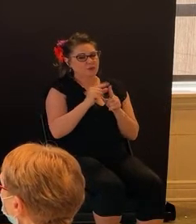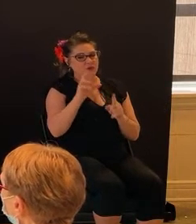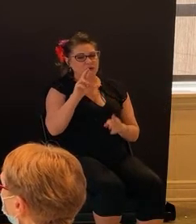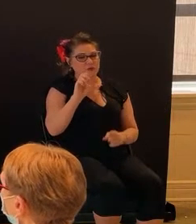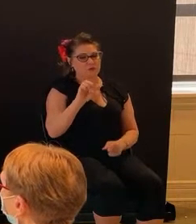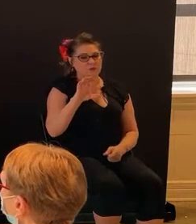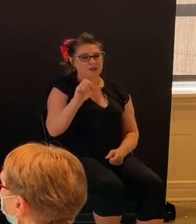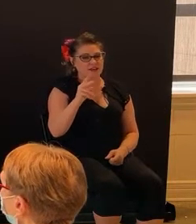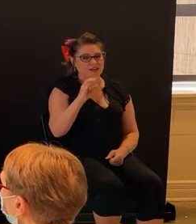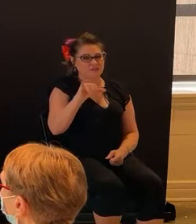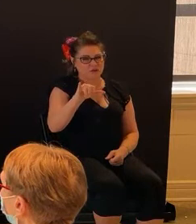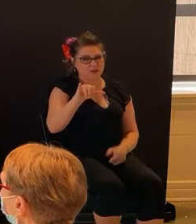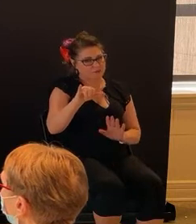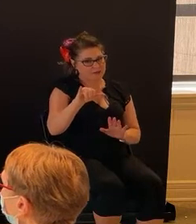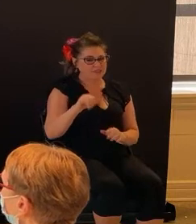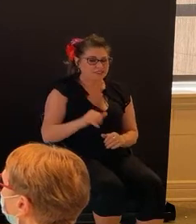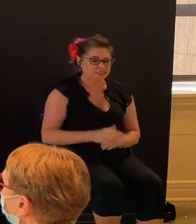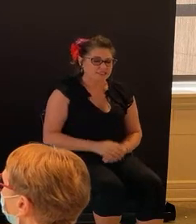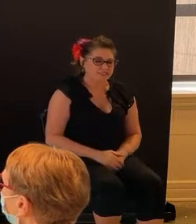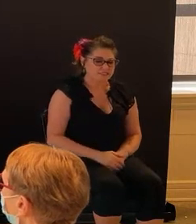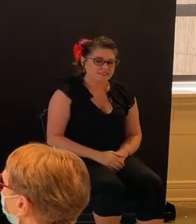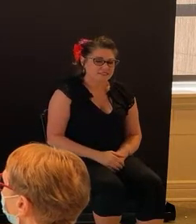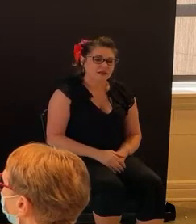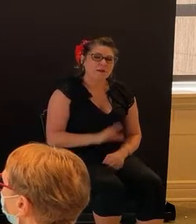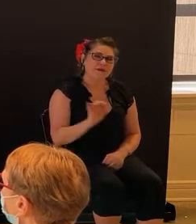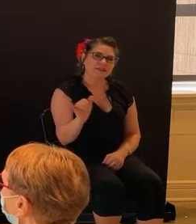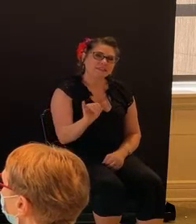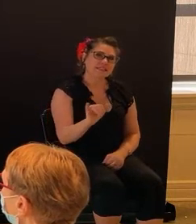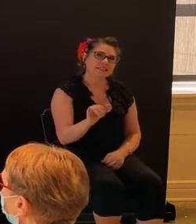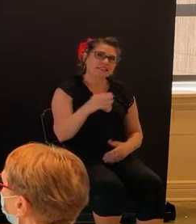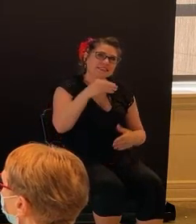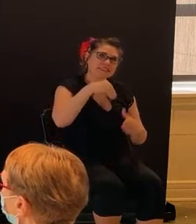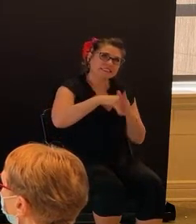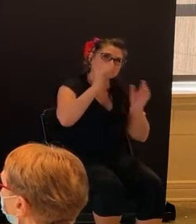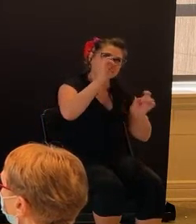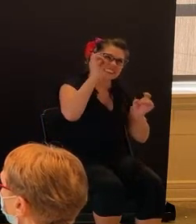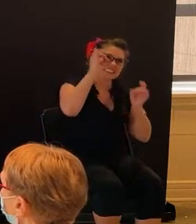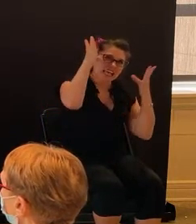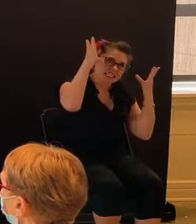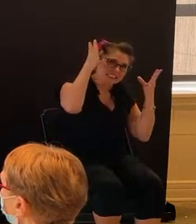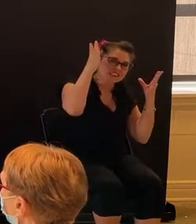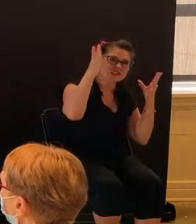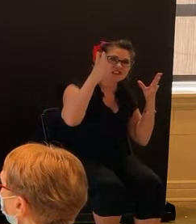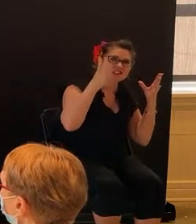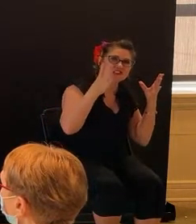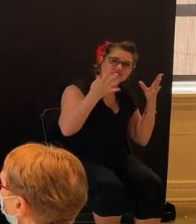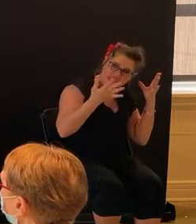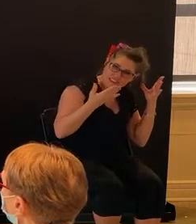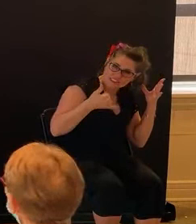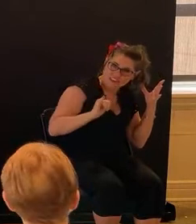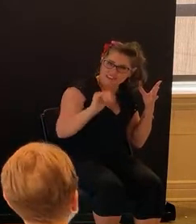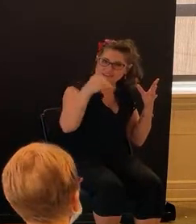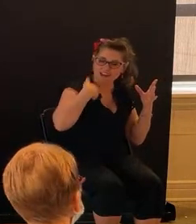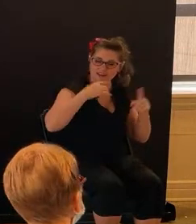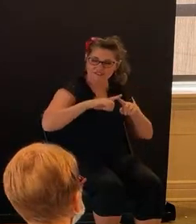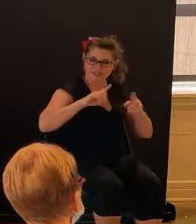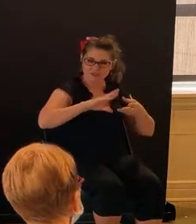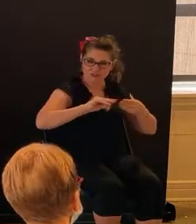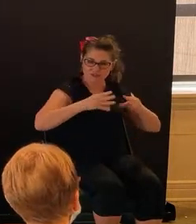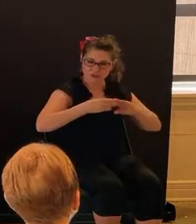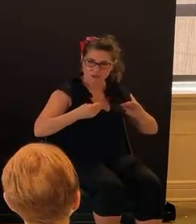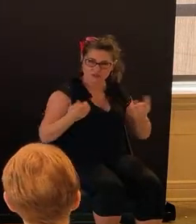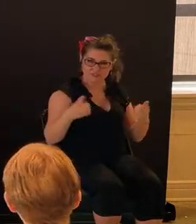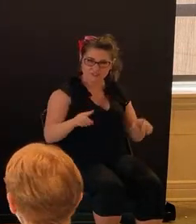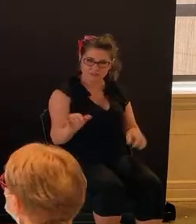just that sense in disaster are these sort of other stories beyond, you